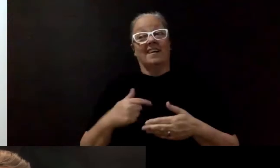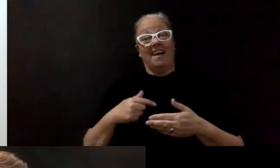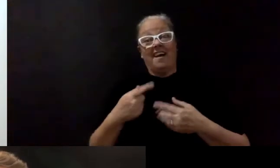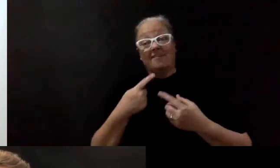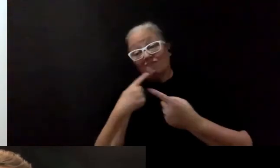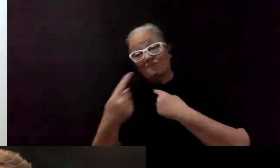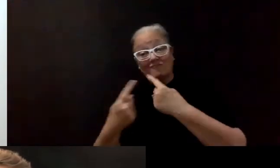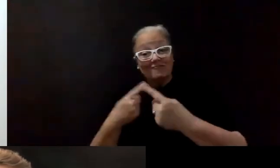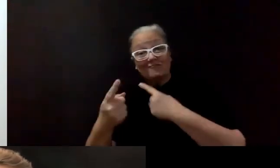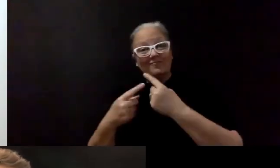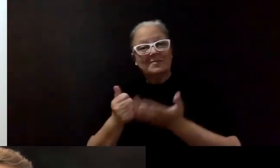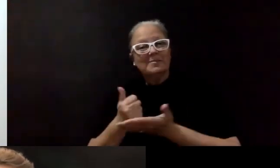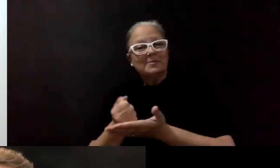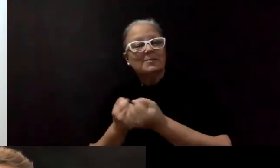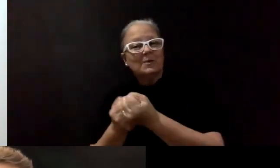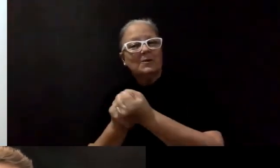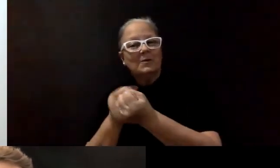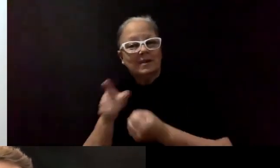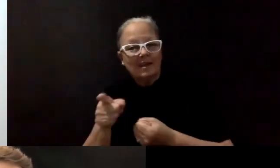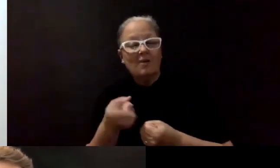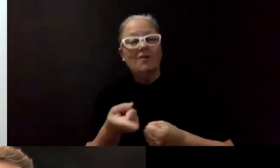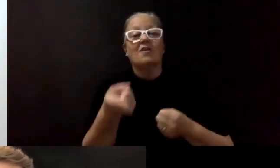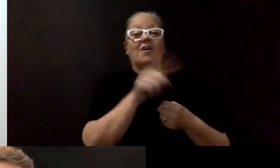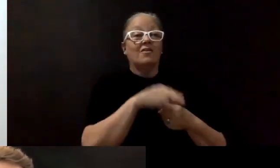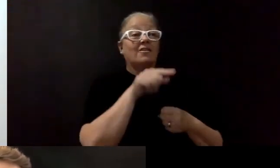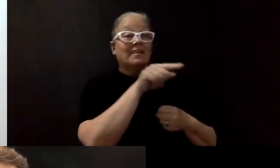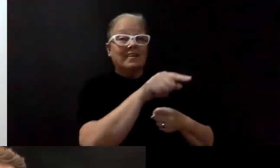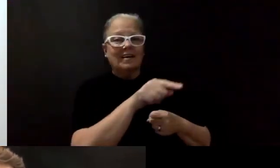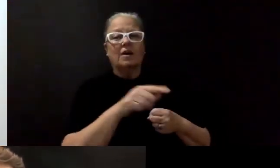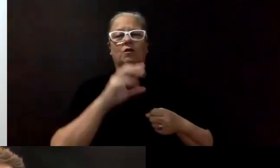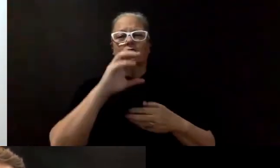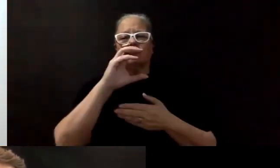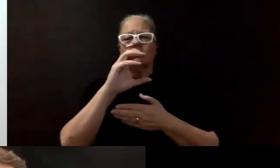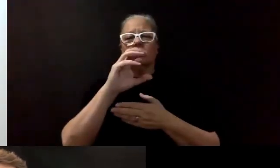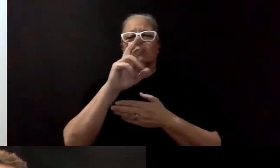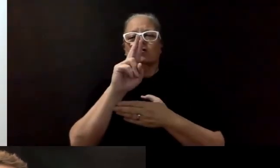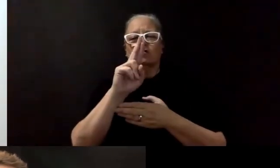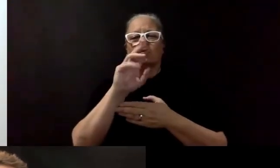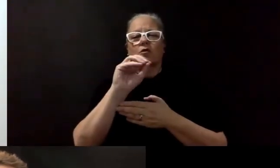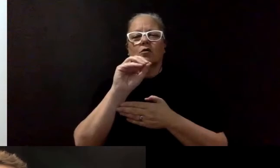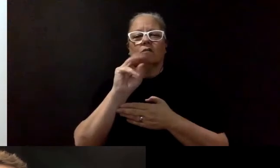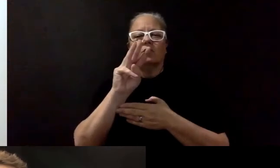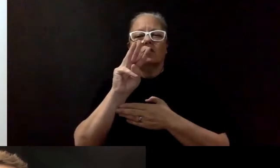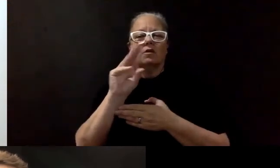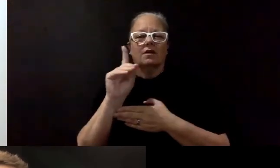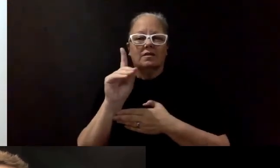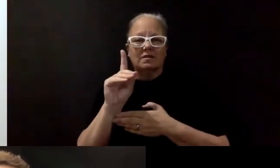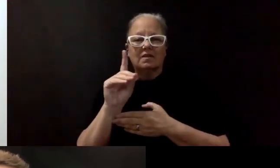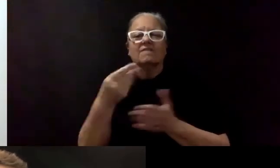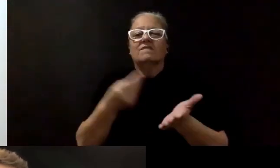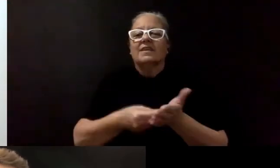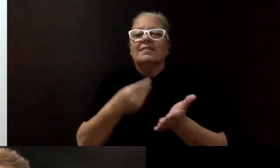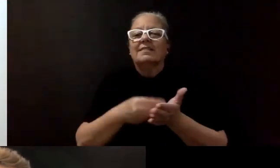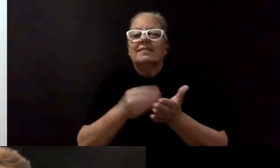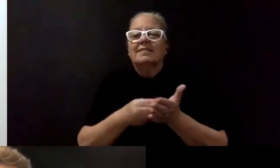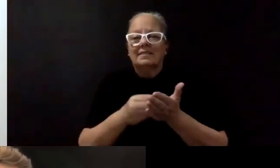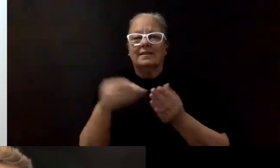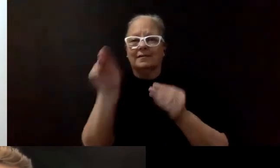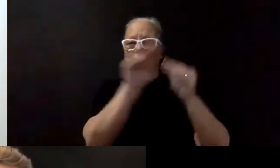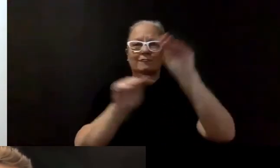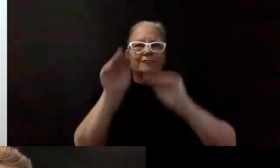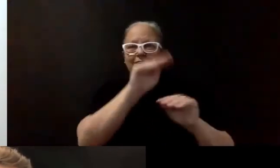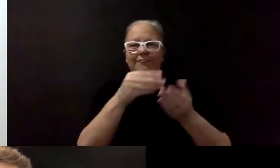But we were able to then help her out with her crowdfunding campaign and have a chat to her about her